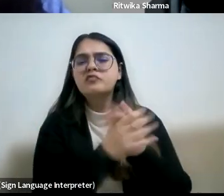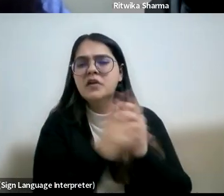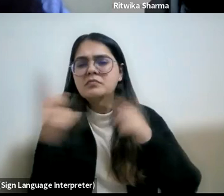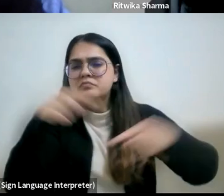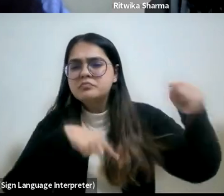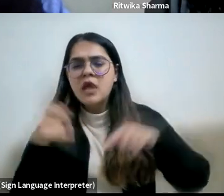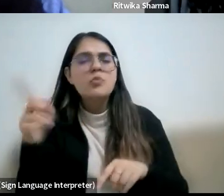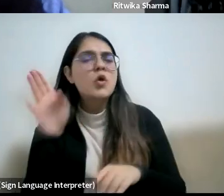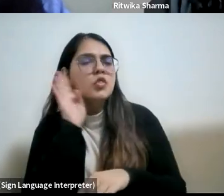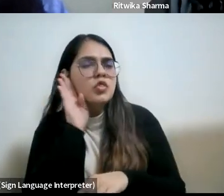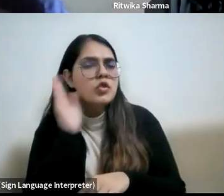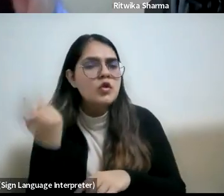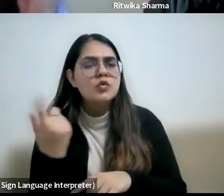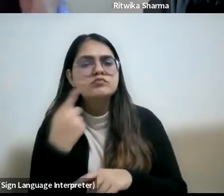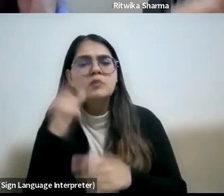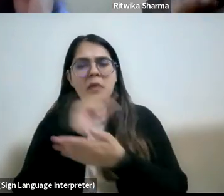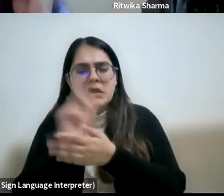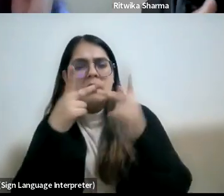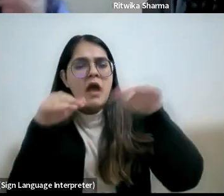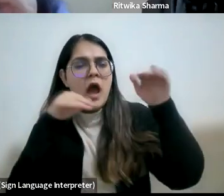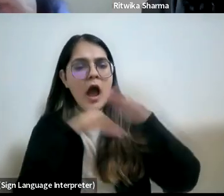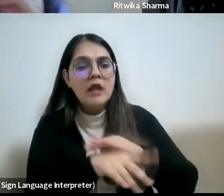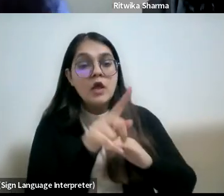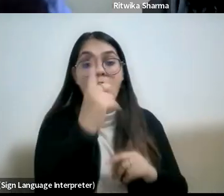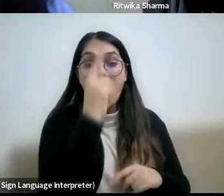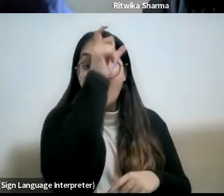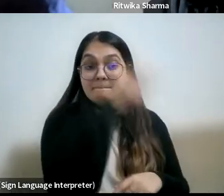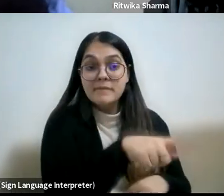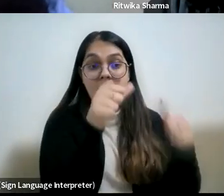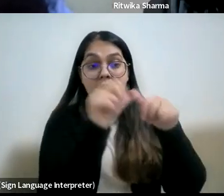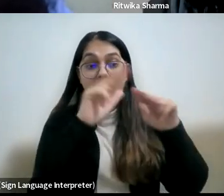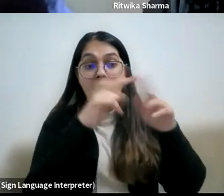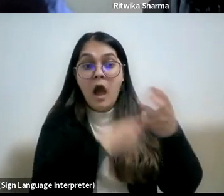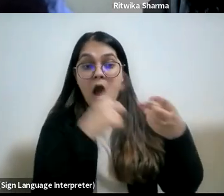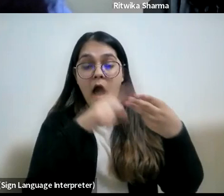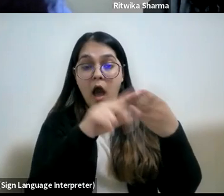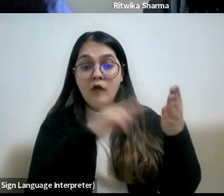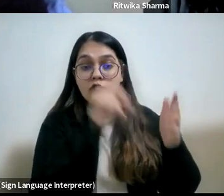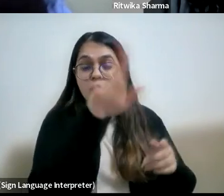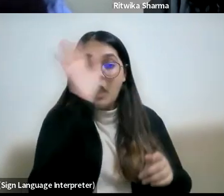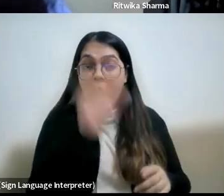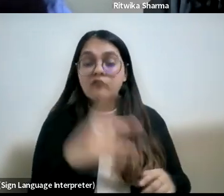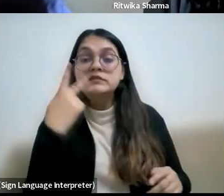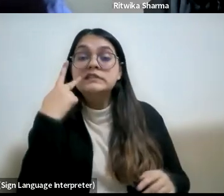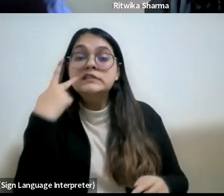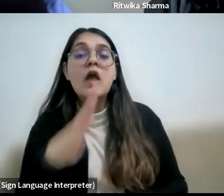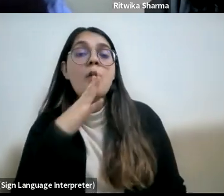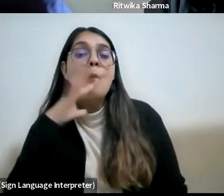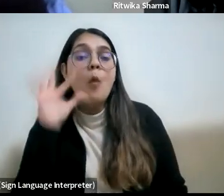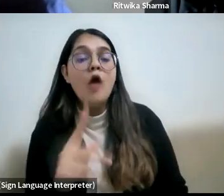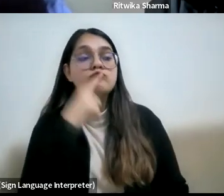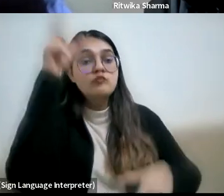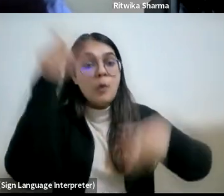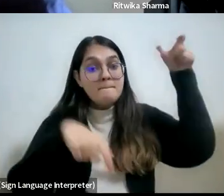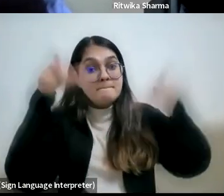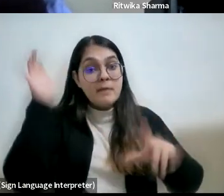daily news updates or social media. Afreen, you've actually been on the field and interacted with vulnerable communities and individuals who stand to